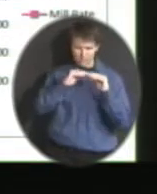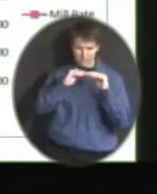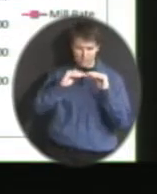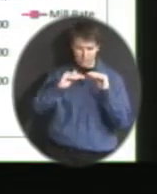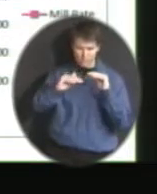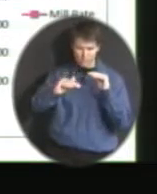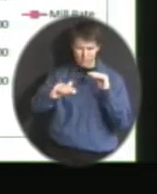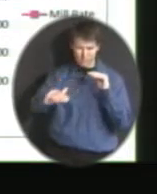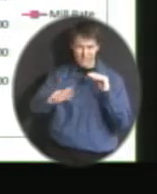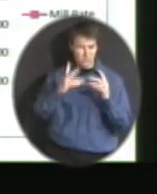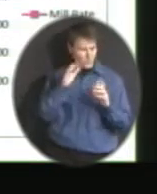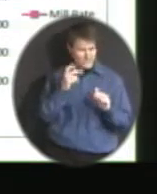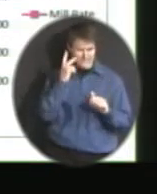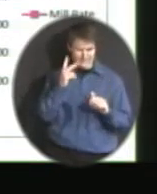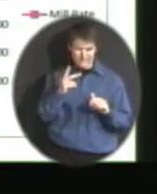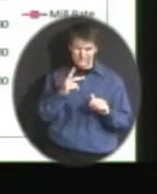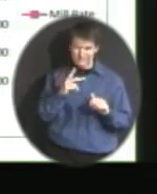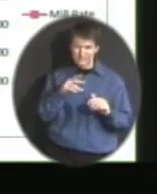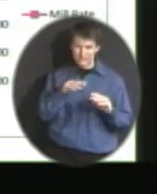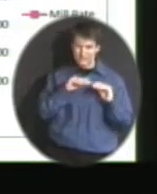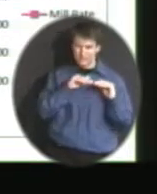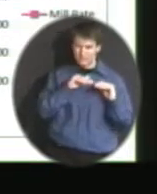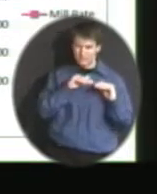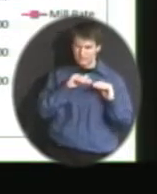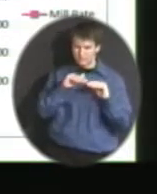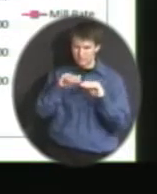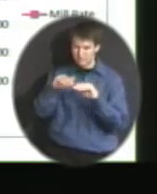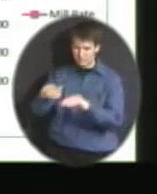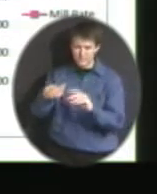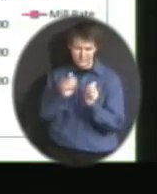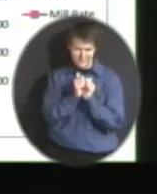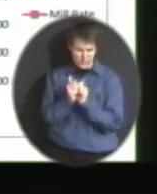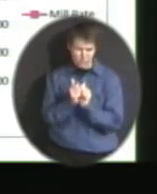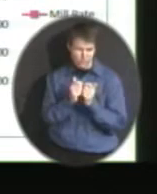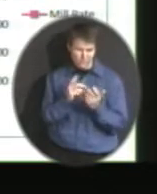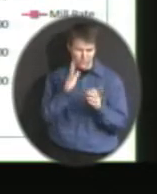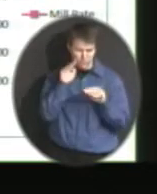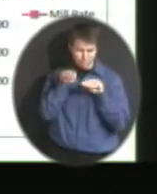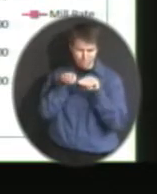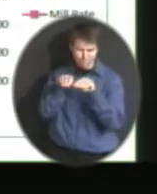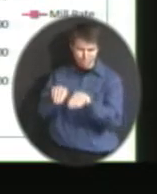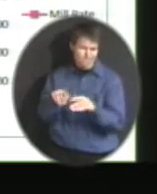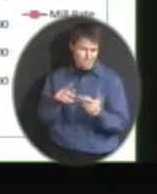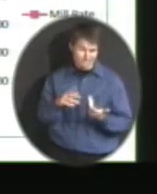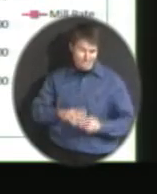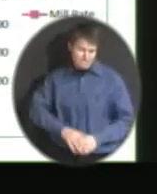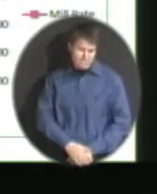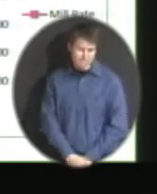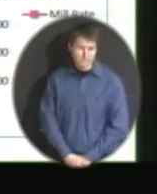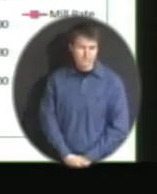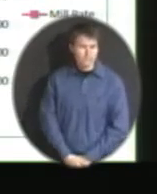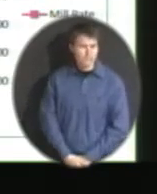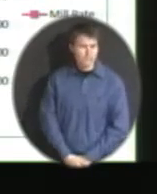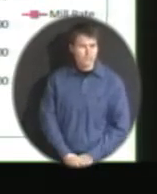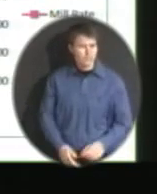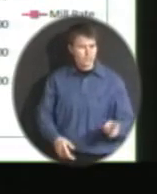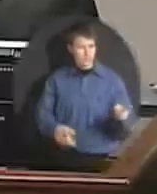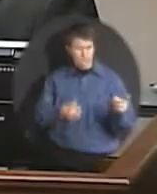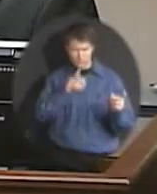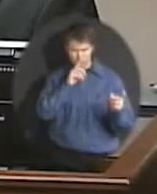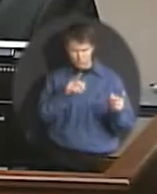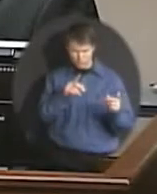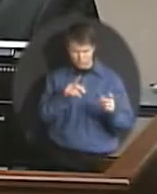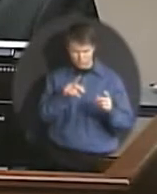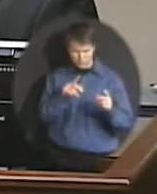steady progression. They like to see the lines moving the same directions. Can you share the valuation, the